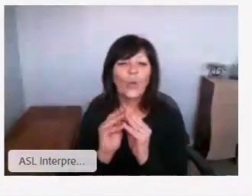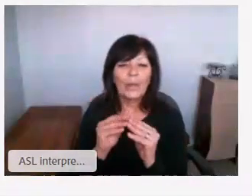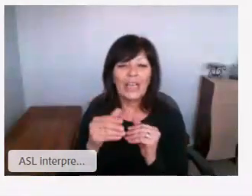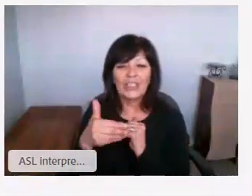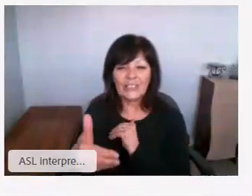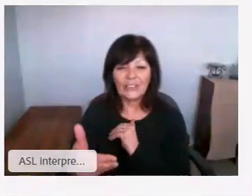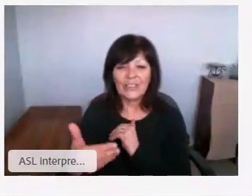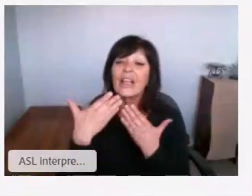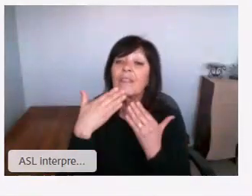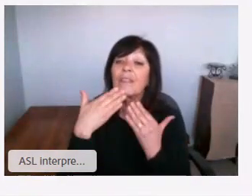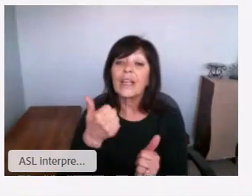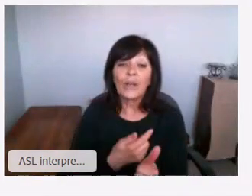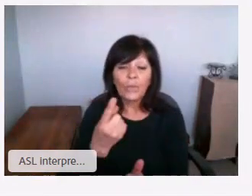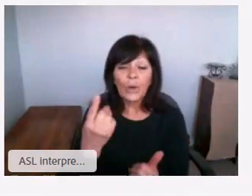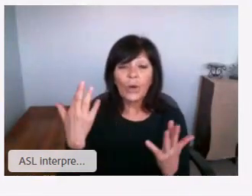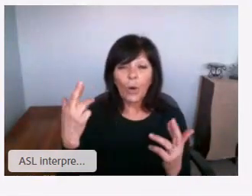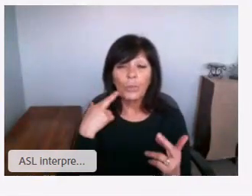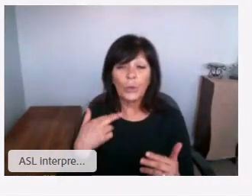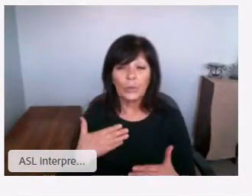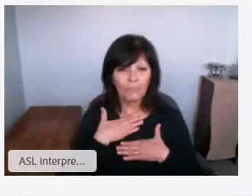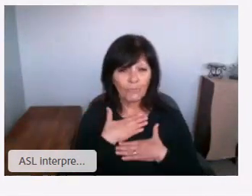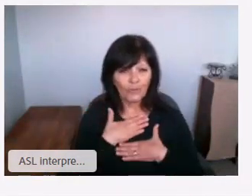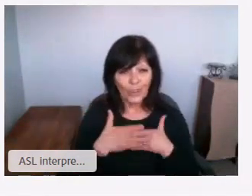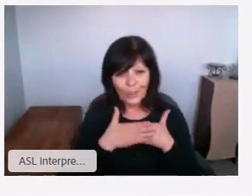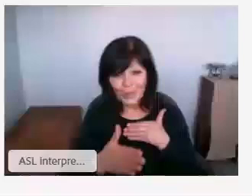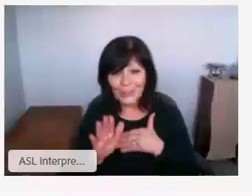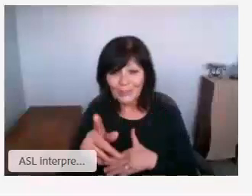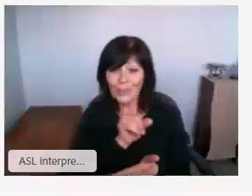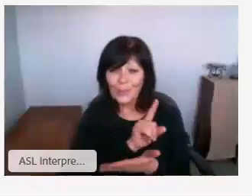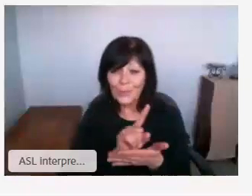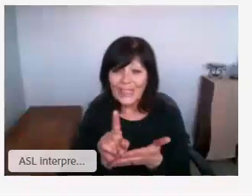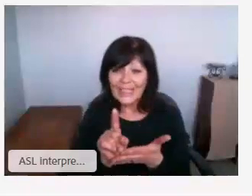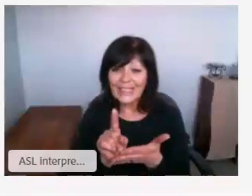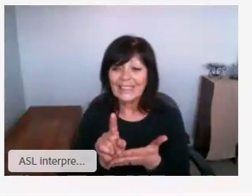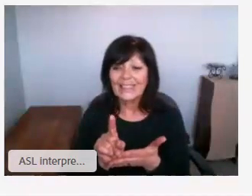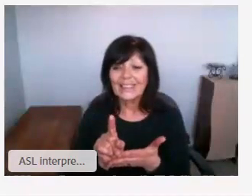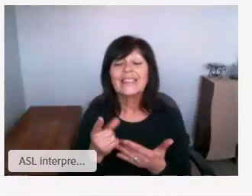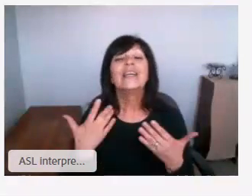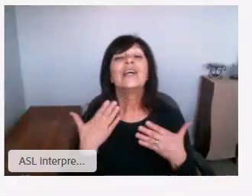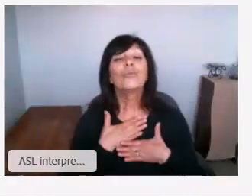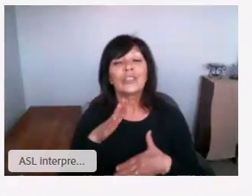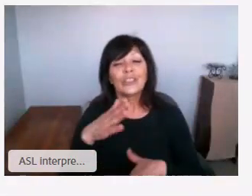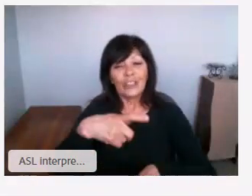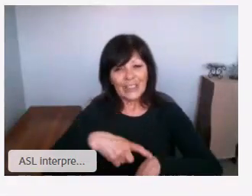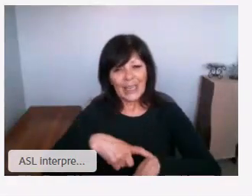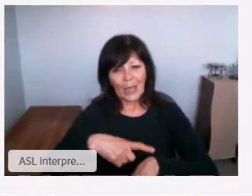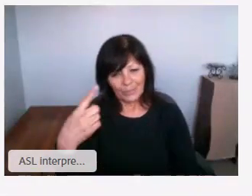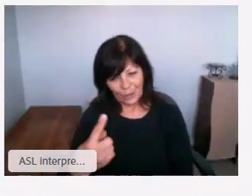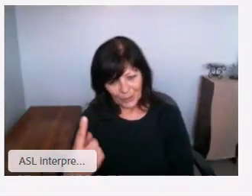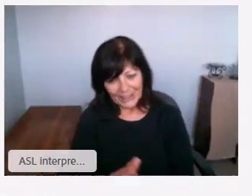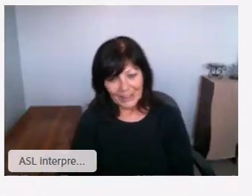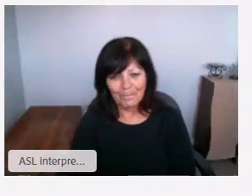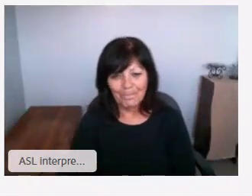thank you, everyone. Hope you enjoy the rest of your week. And appreciate your time as always.